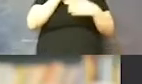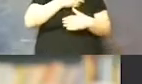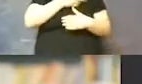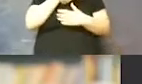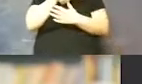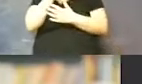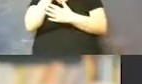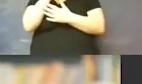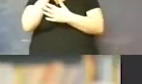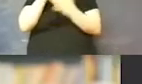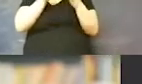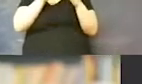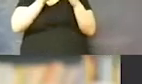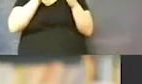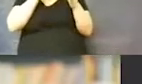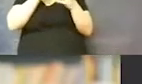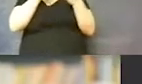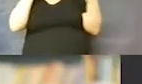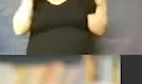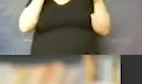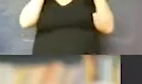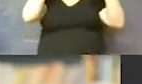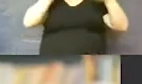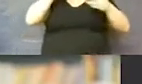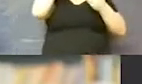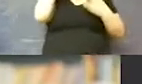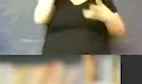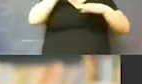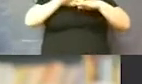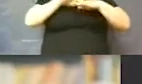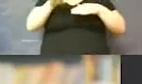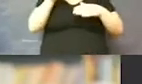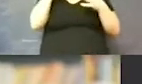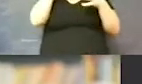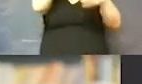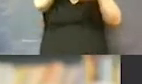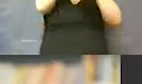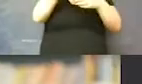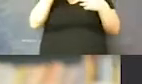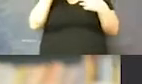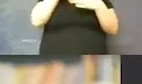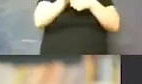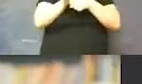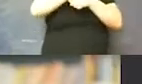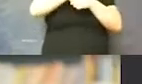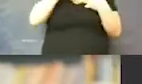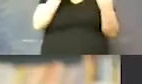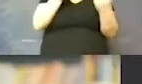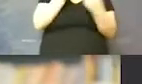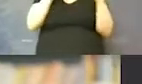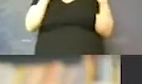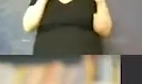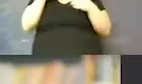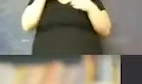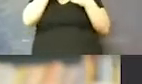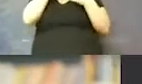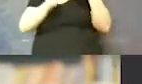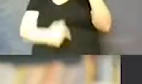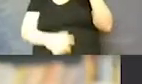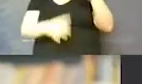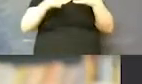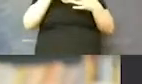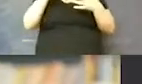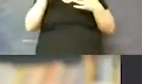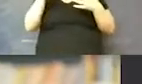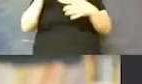site, including the COVID-19 health and safety protocols, as well as the COVID-19 dashboard information that I'm going to